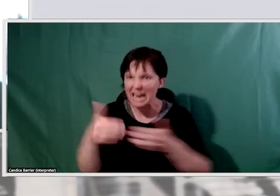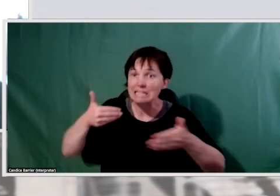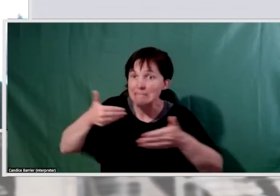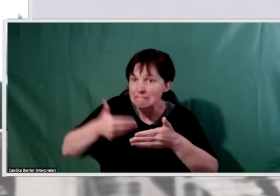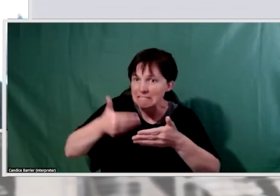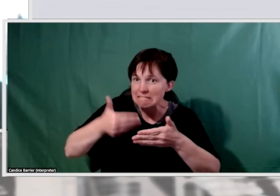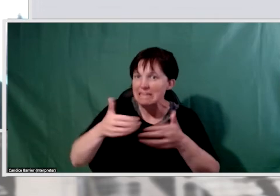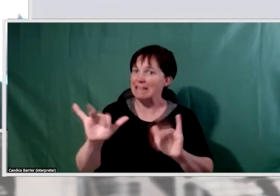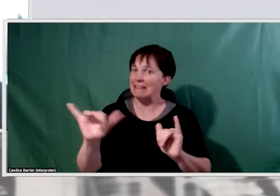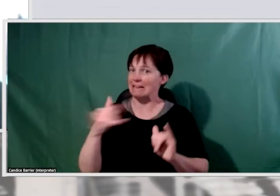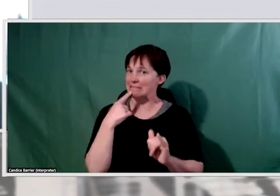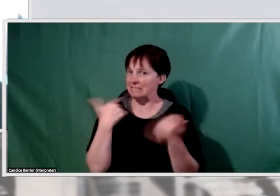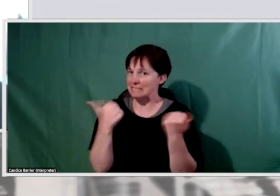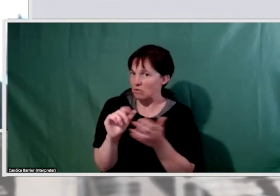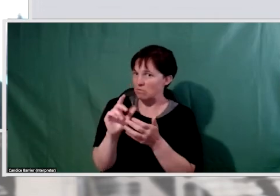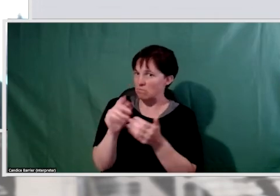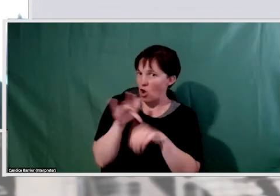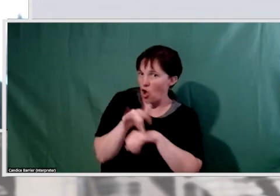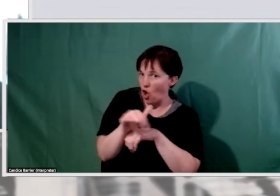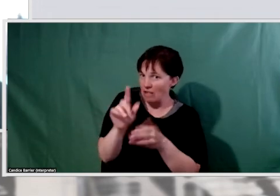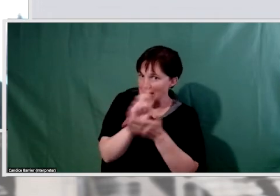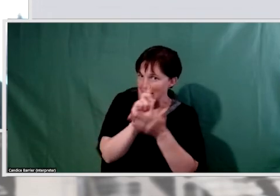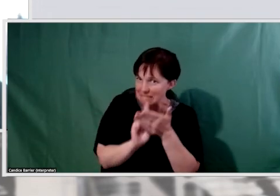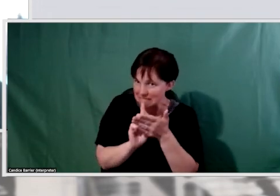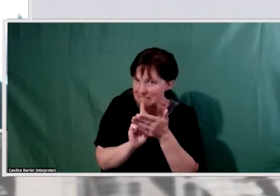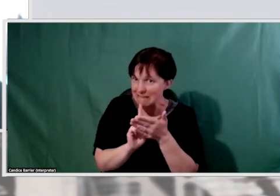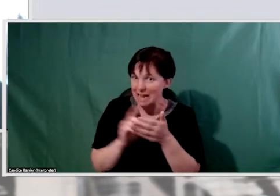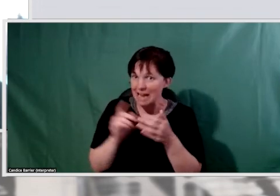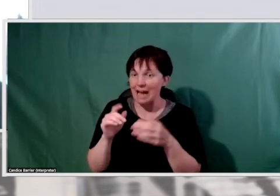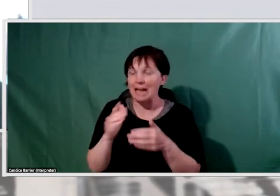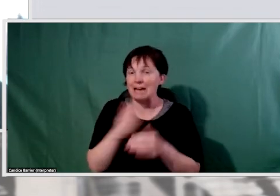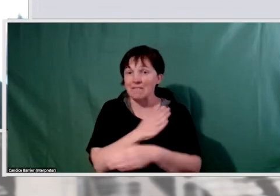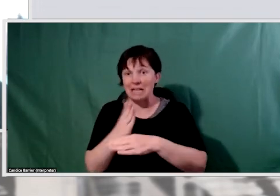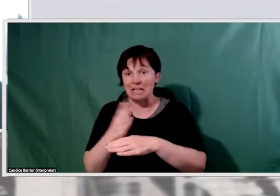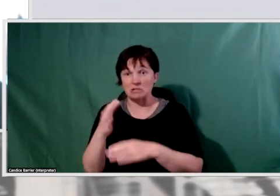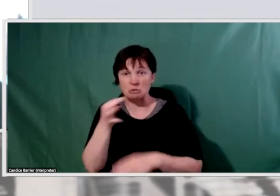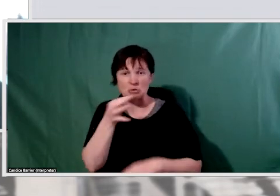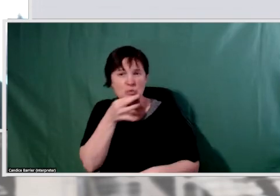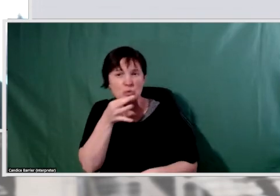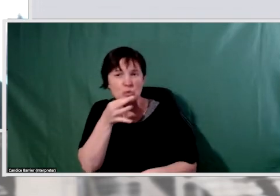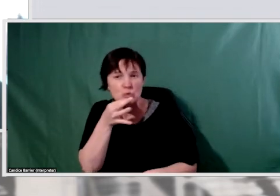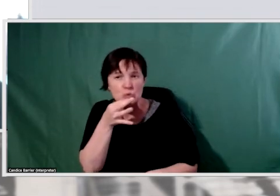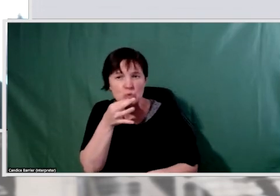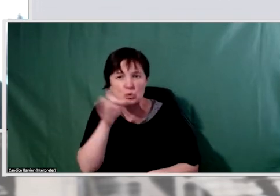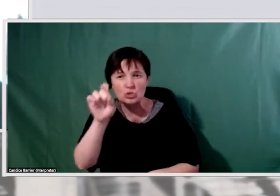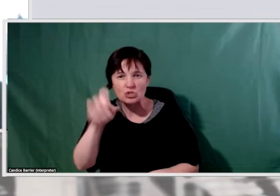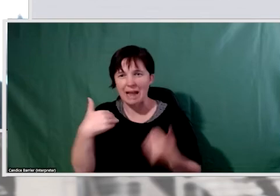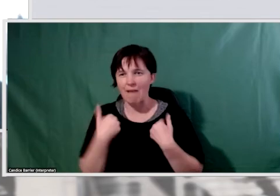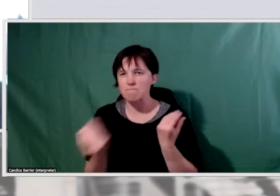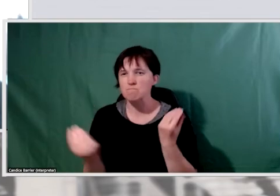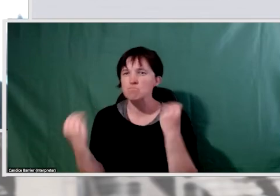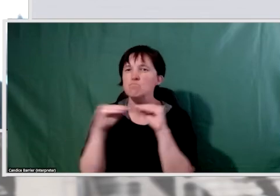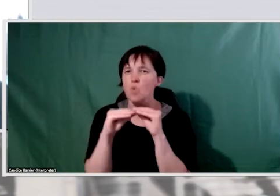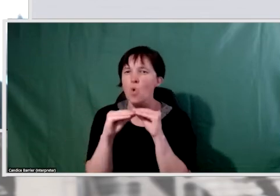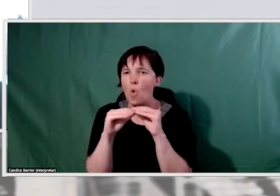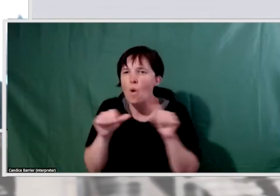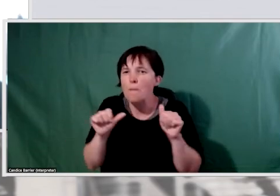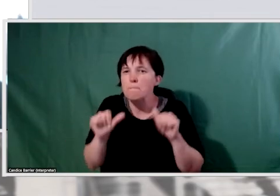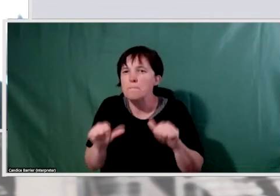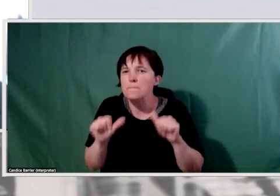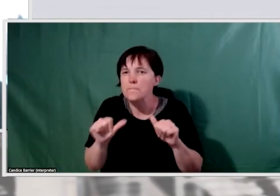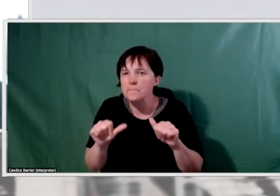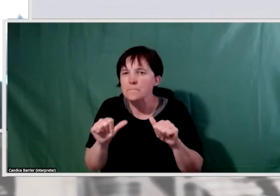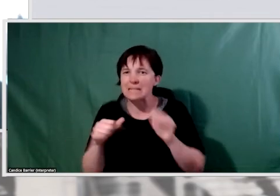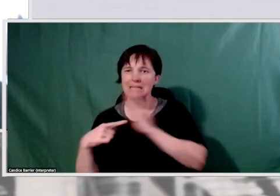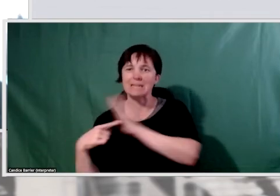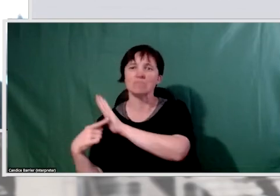still, early phases. When we get to the phase pretty soon here, actually, there should be even more ability to kind of showcase